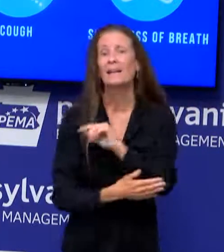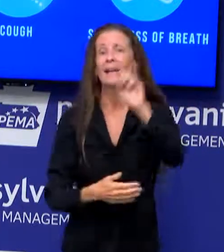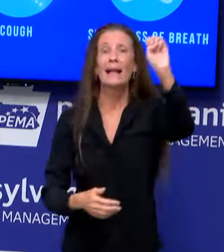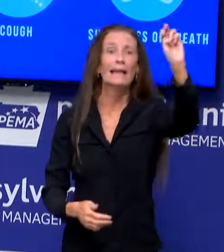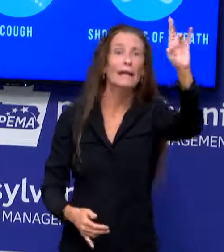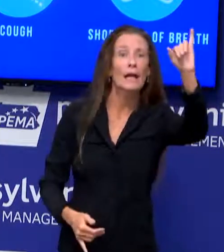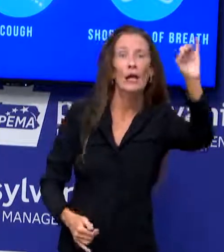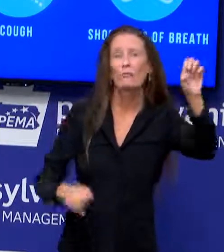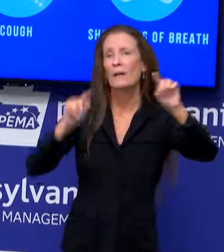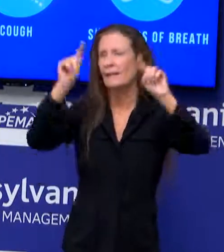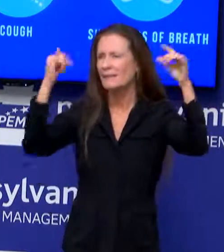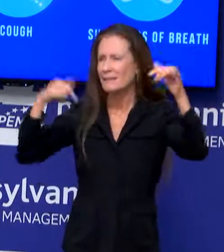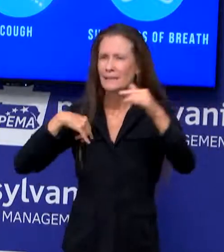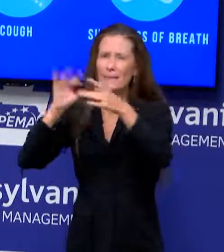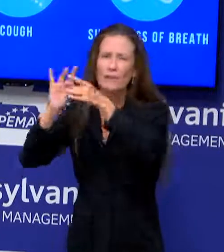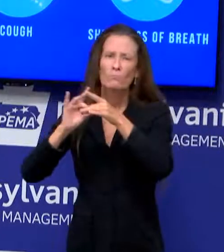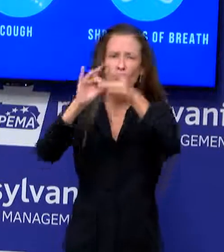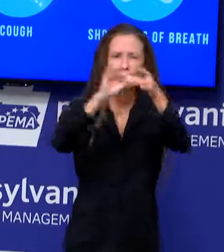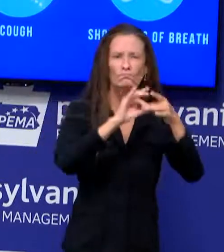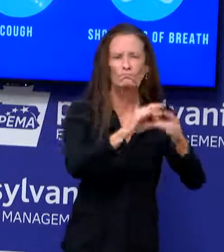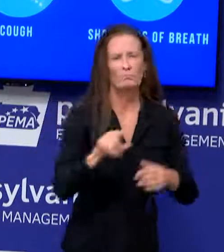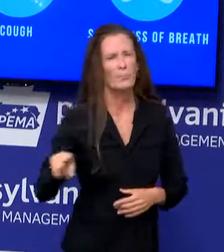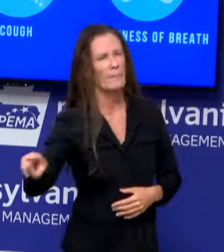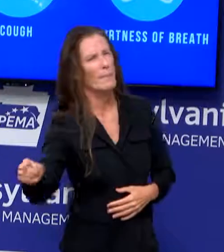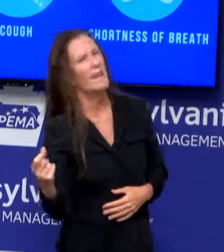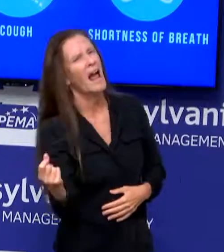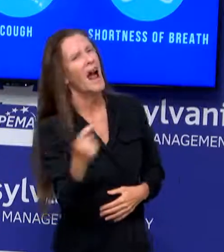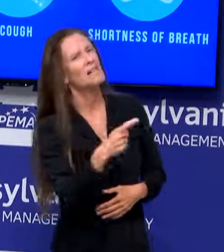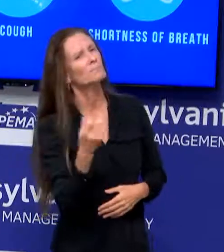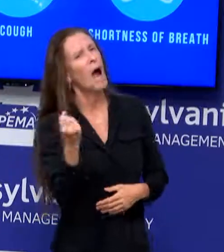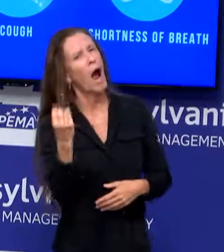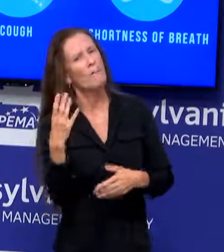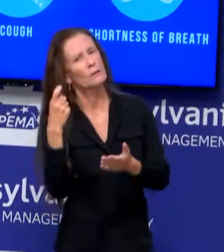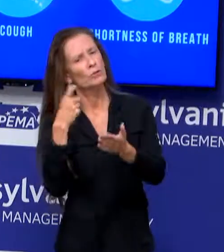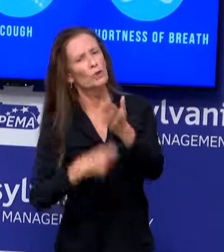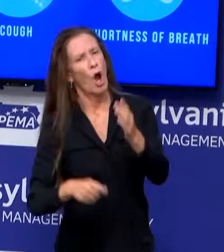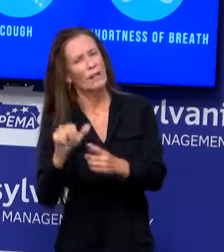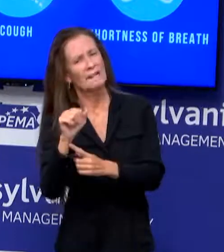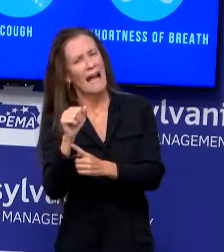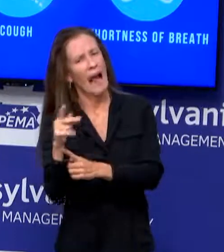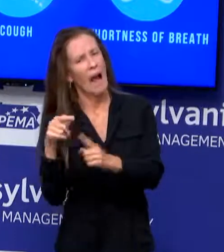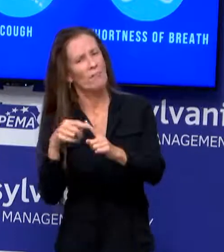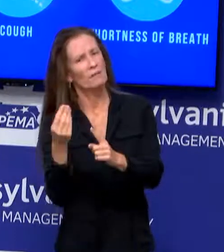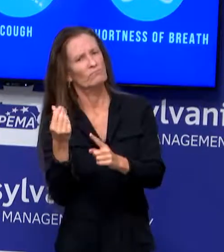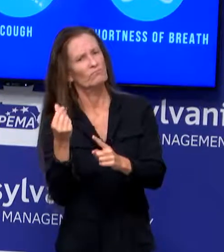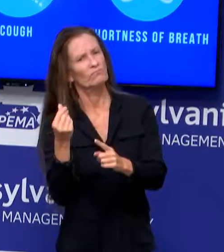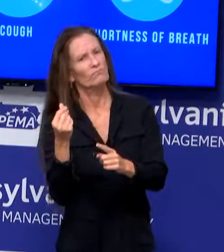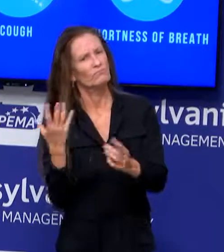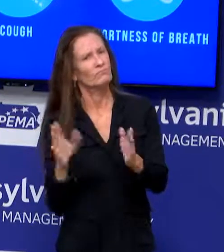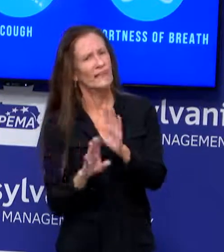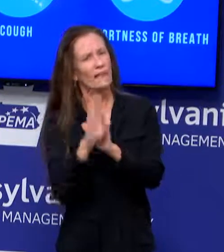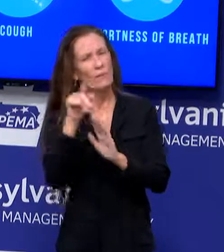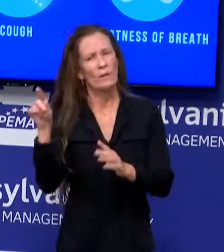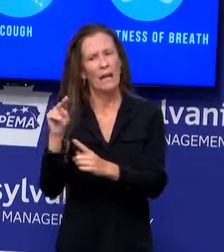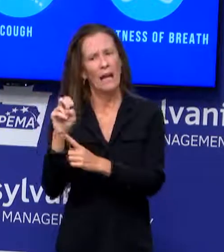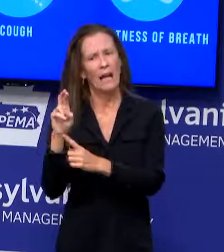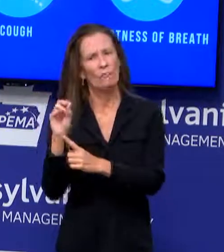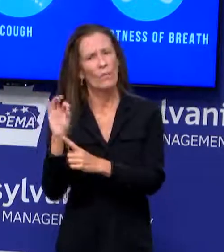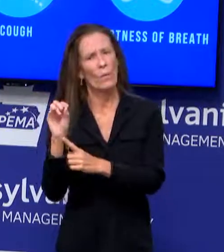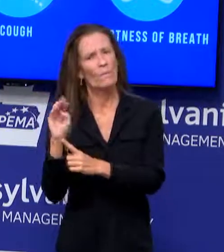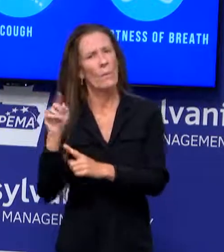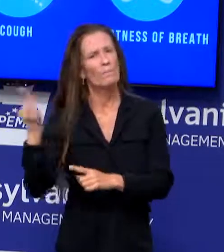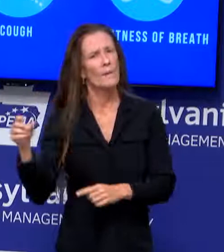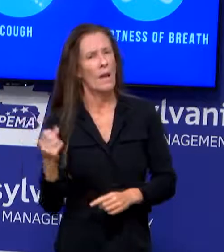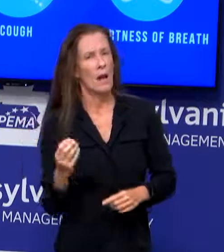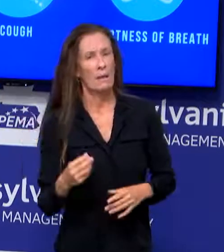this project costing? The development of the app, the deployment, and how did you choose near form as a partner? I don't have the figure in front of me, but we can get that to